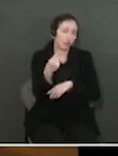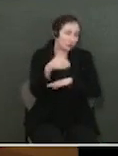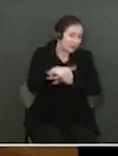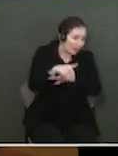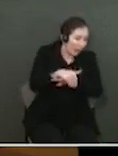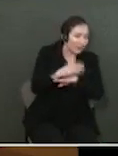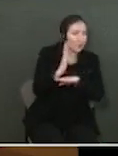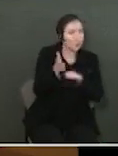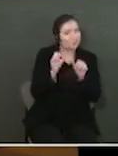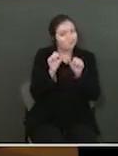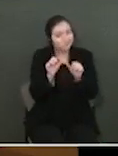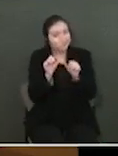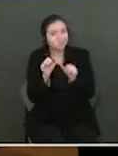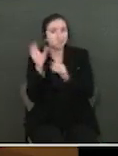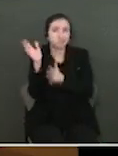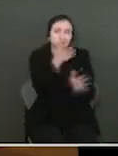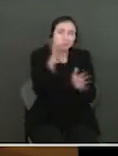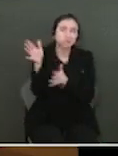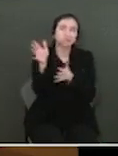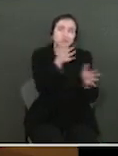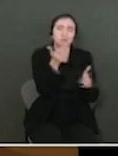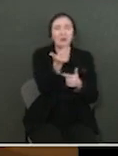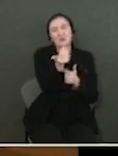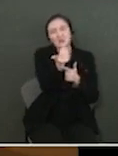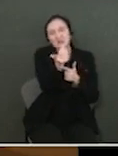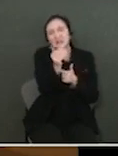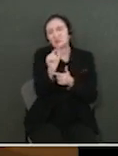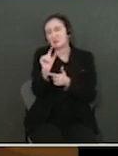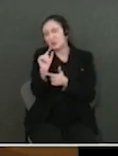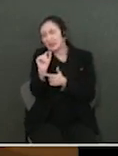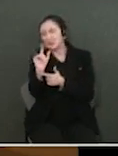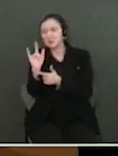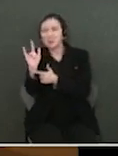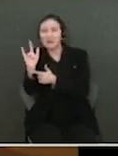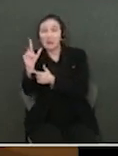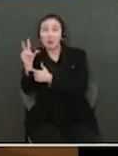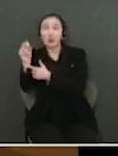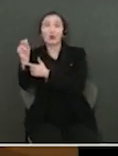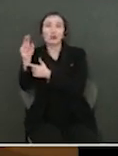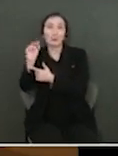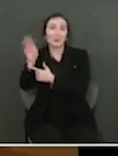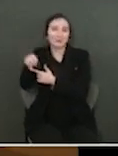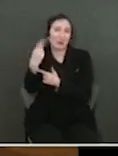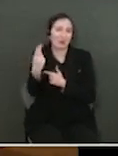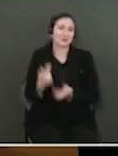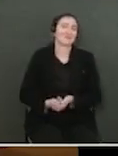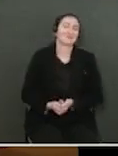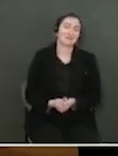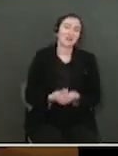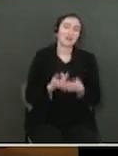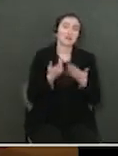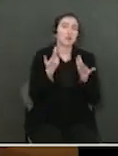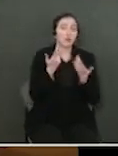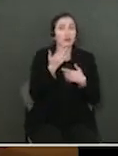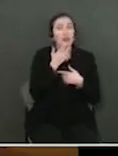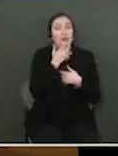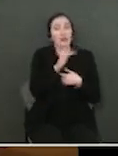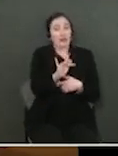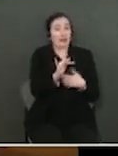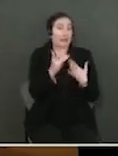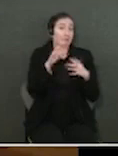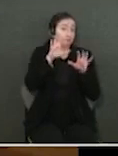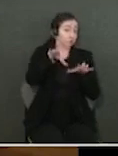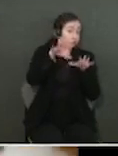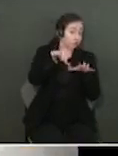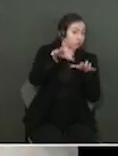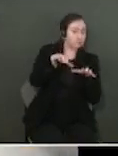at a sustained 15 to 20 miles per hour, gusting up to 25 to 30. So thankfully, winter precipitation is not forecasted for the